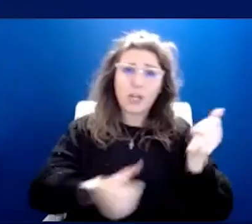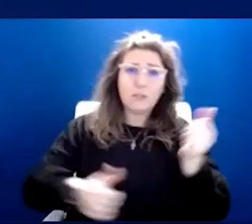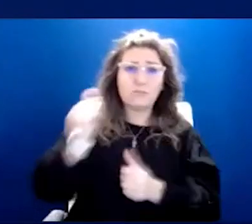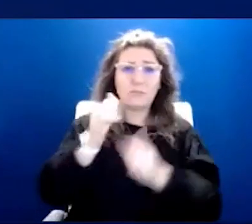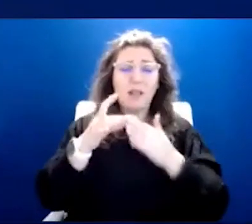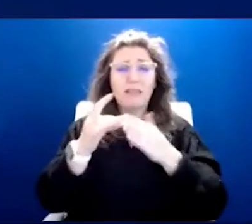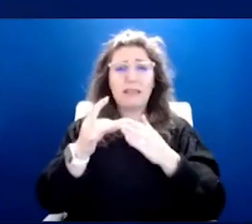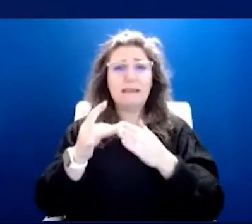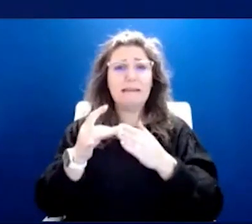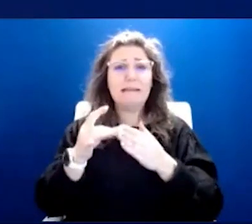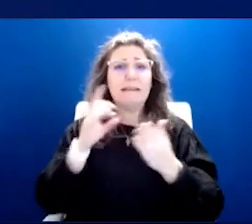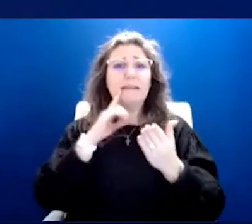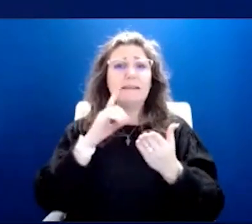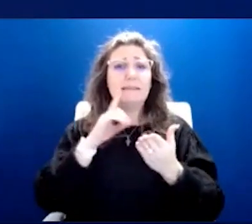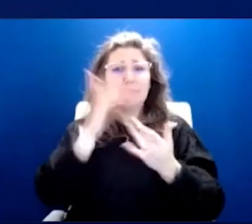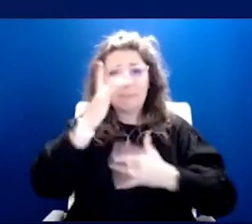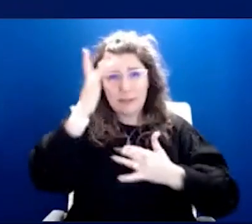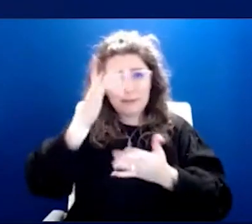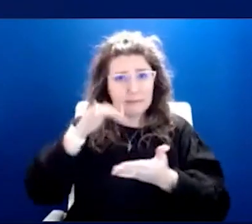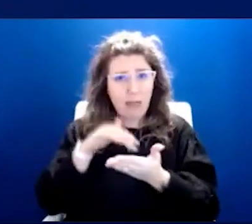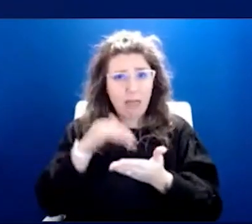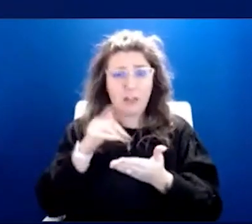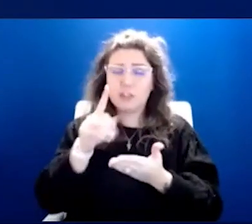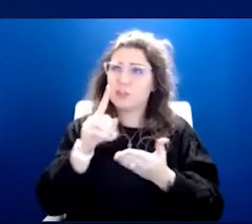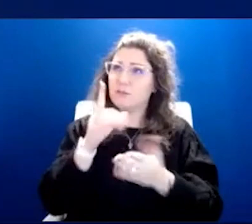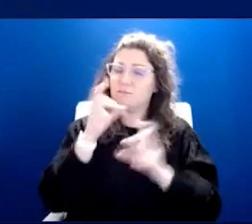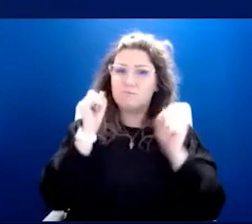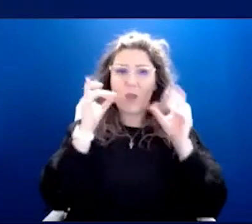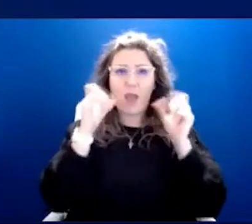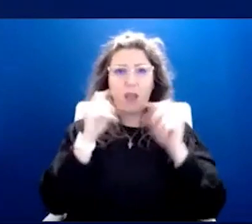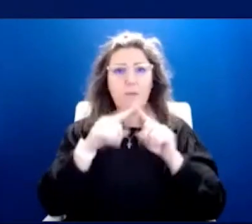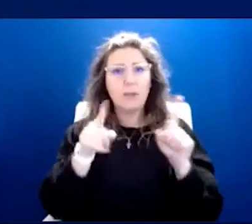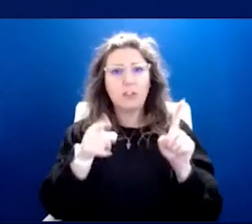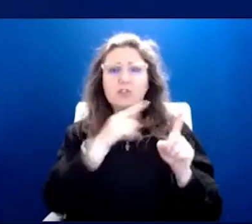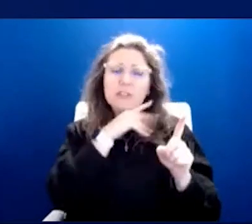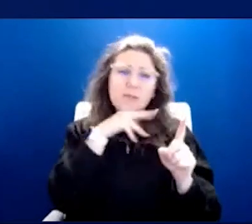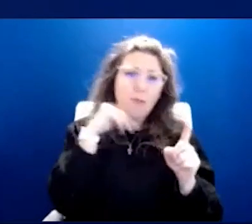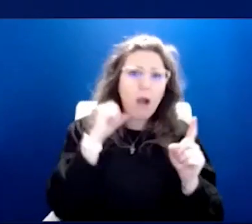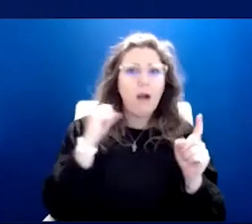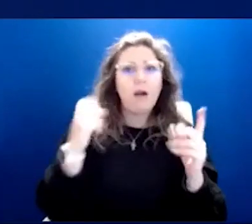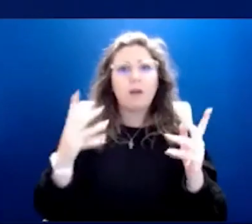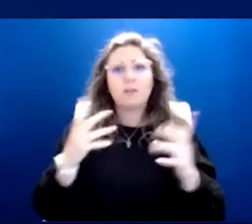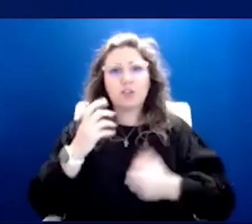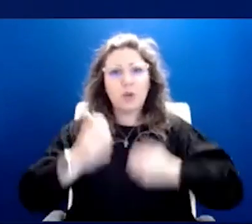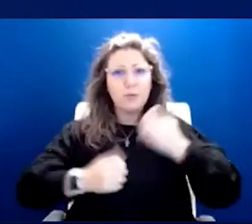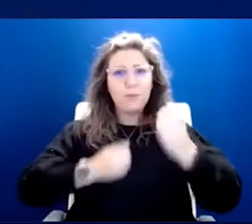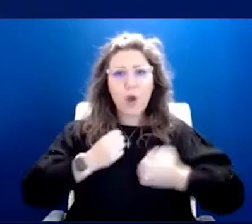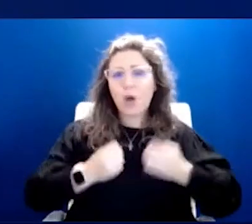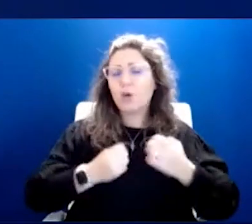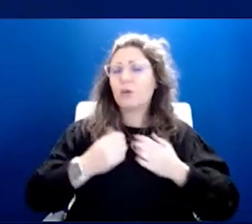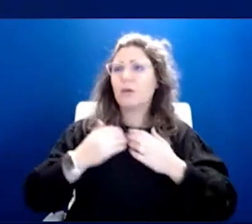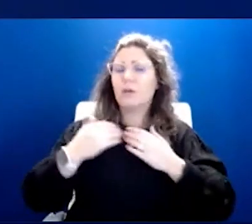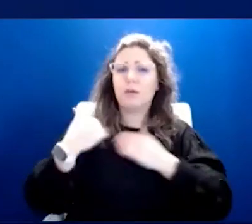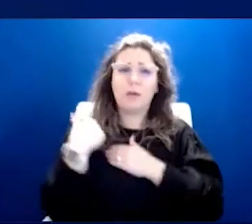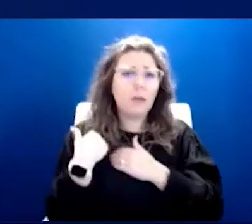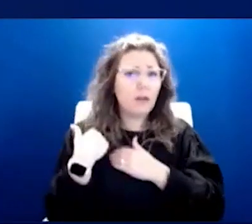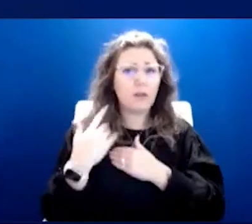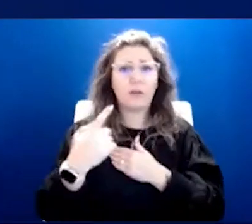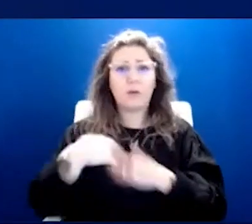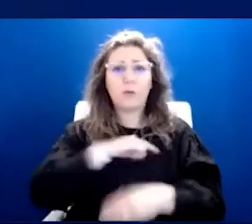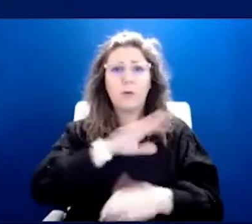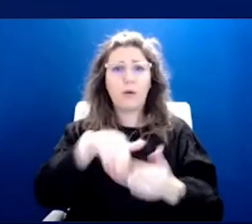Gronway, she is phenomenal, but she is fried at this point. She's emotionally labile, and we're all trying to support each